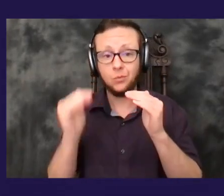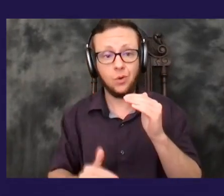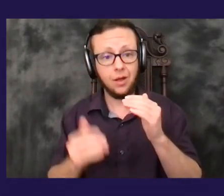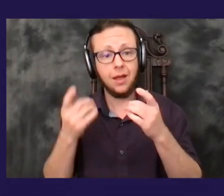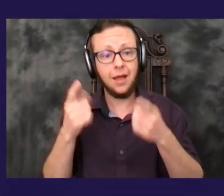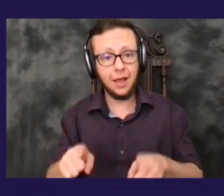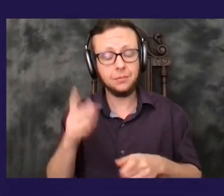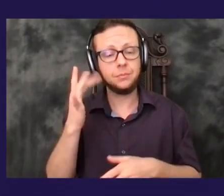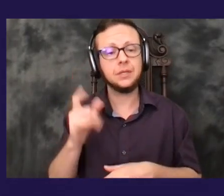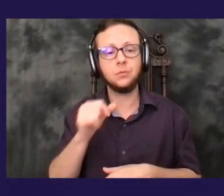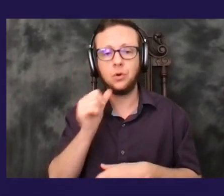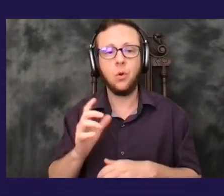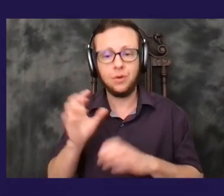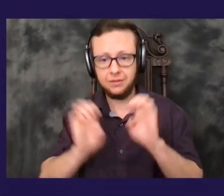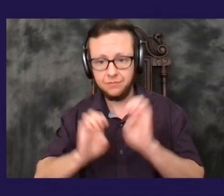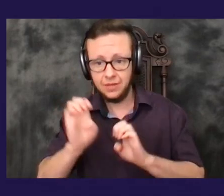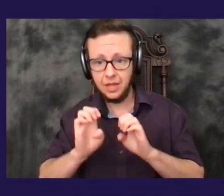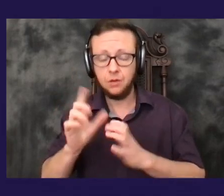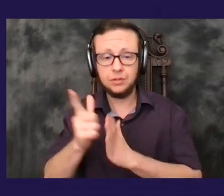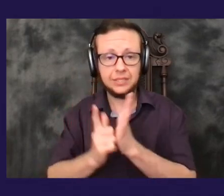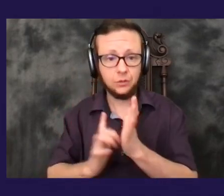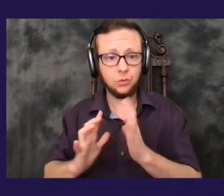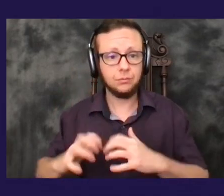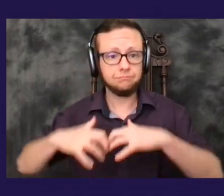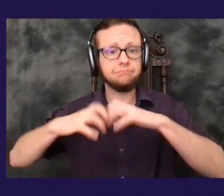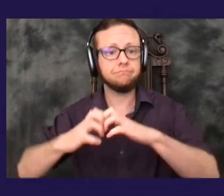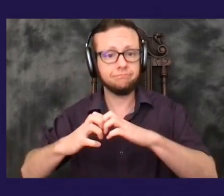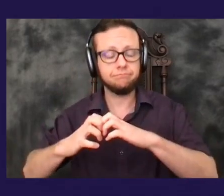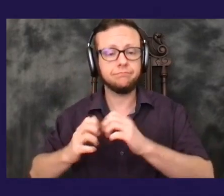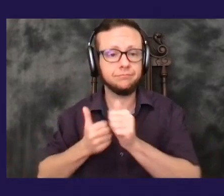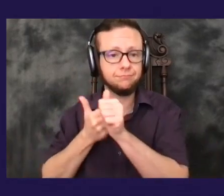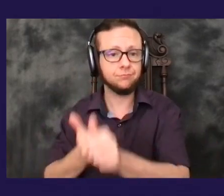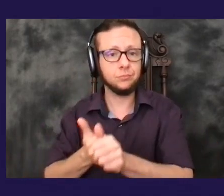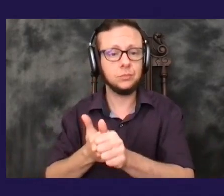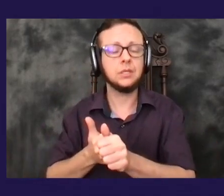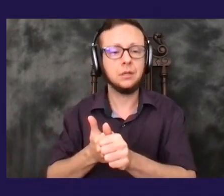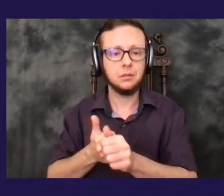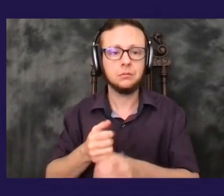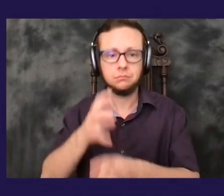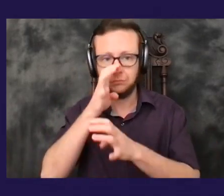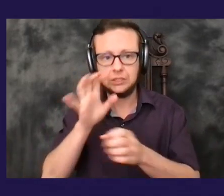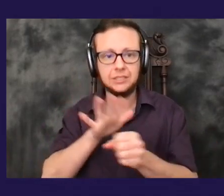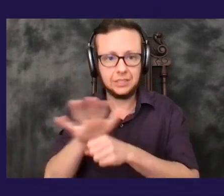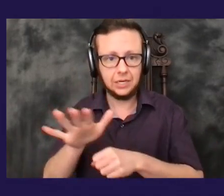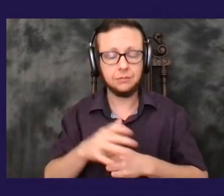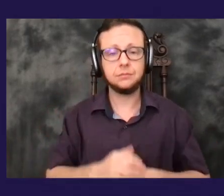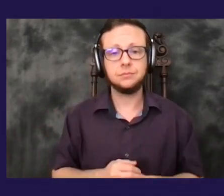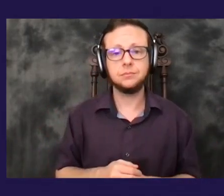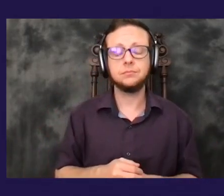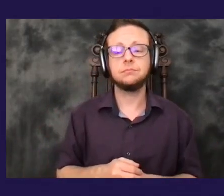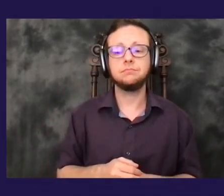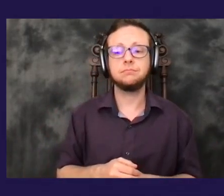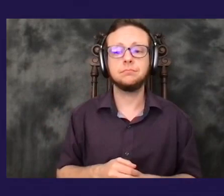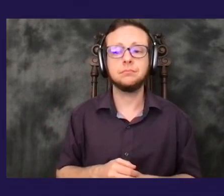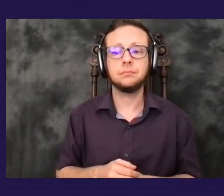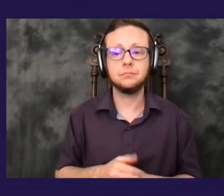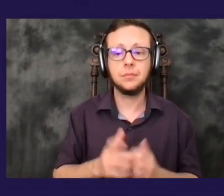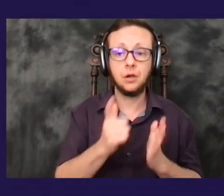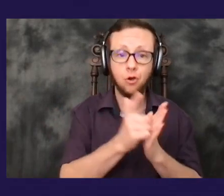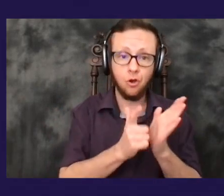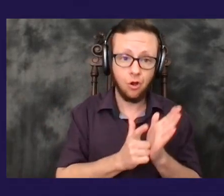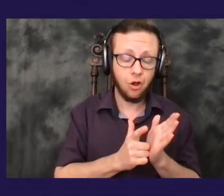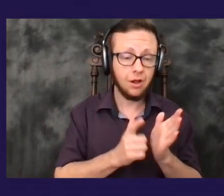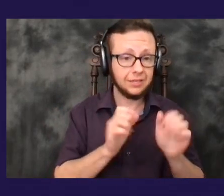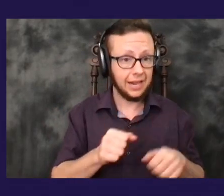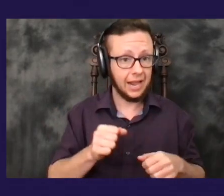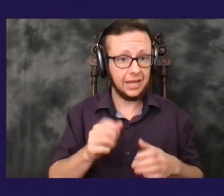implementation and effects quickly or rigorously enough. So allow me to apply this to infodemics. Can law limit or prevent them?